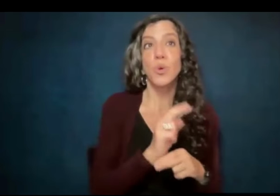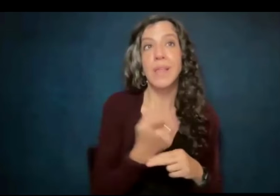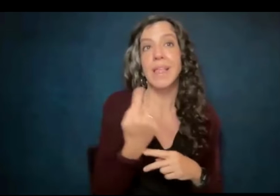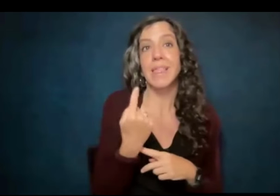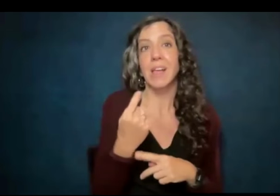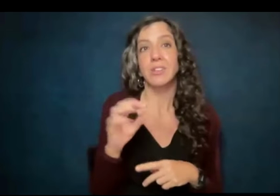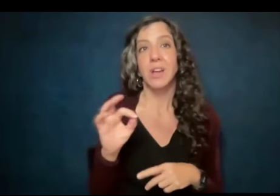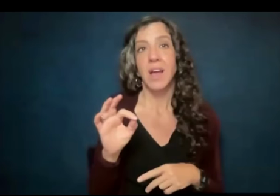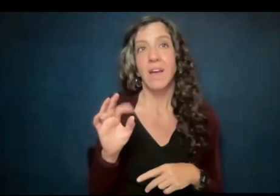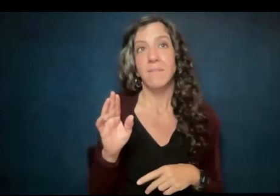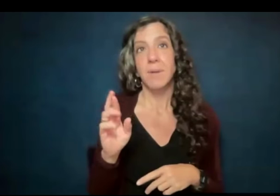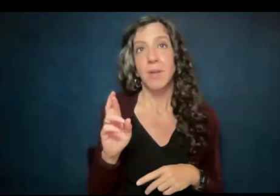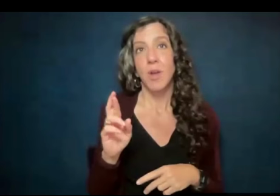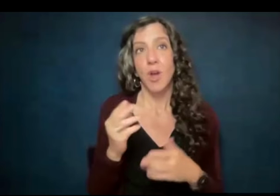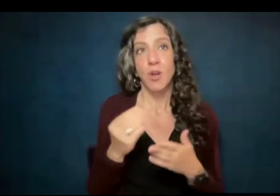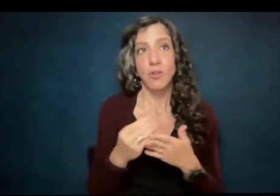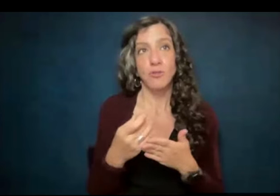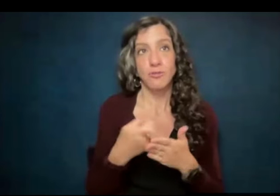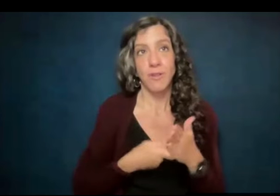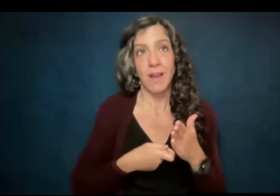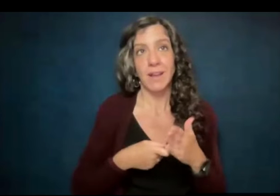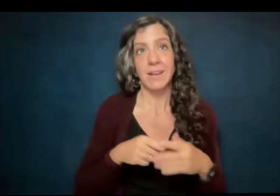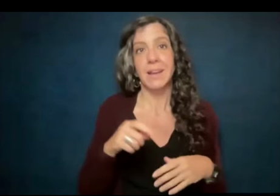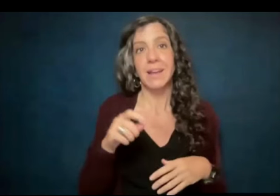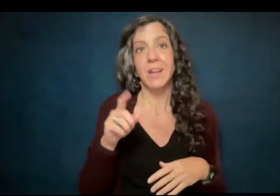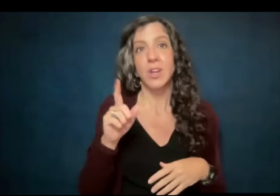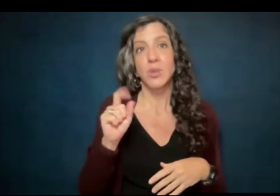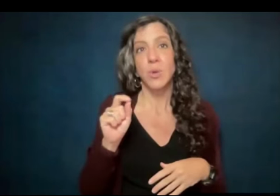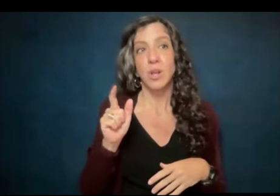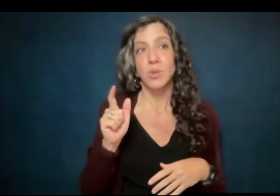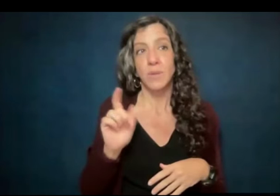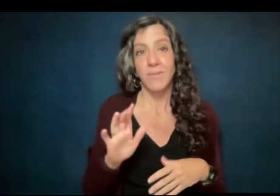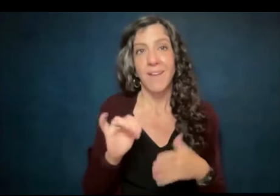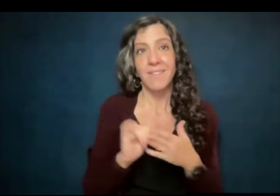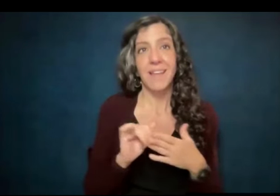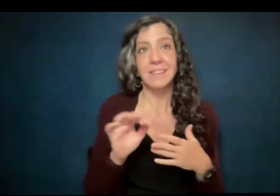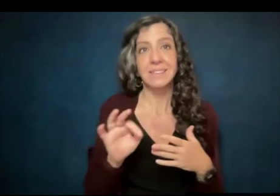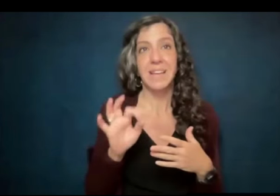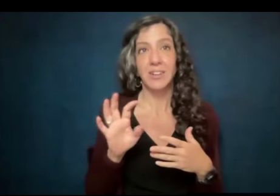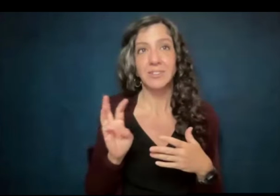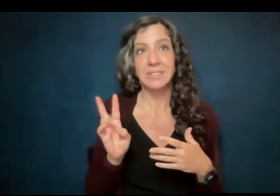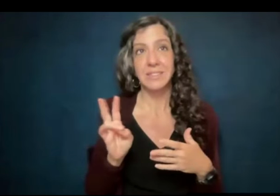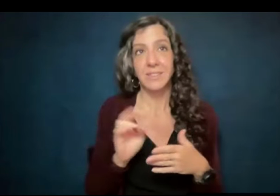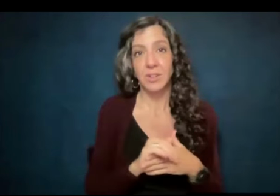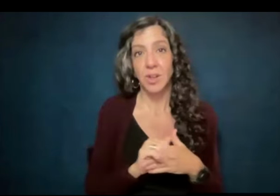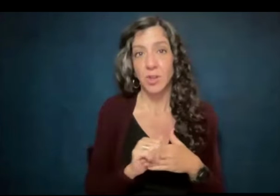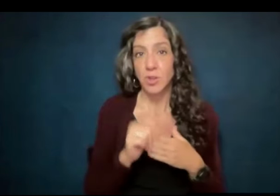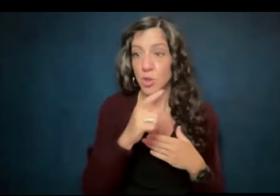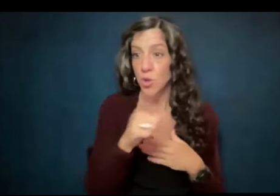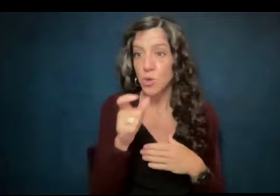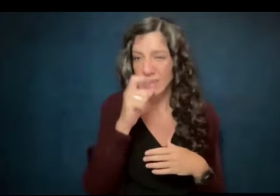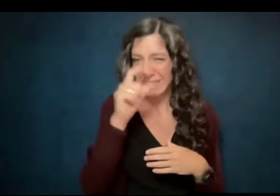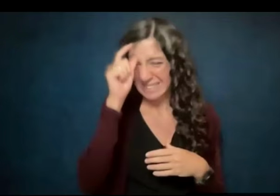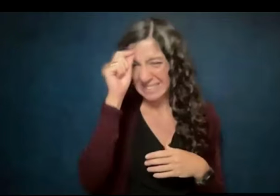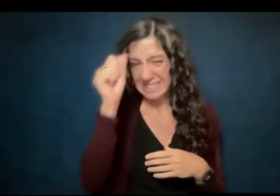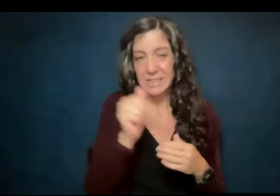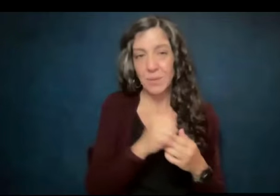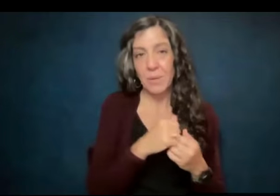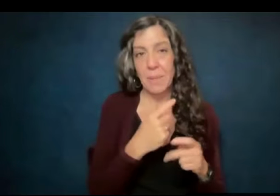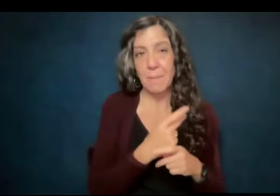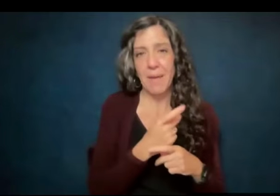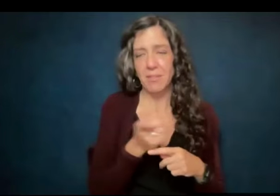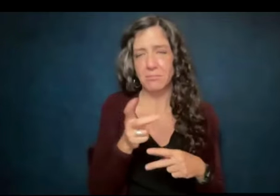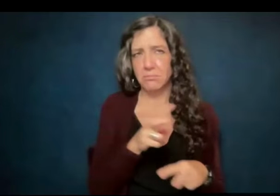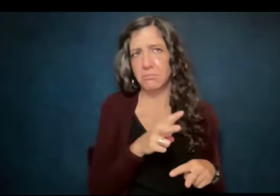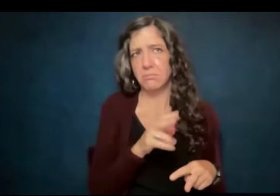rate, 2025, which is $967. So those of you who are math geniuses and are looking at this and doesn't